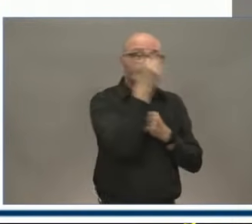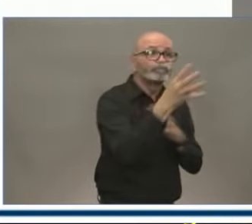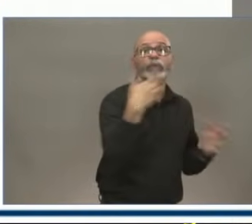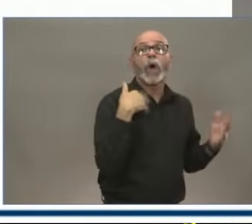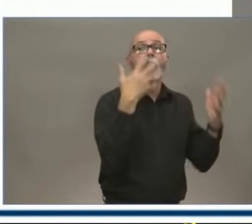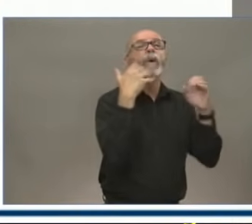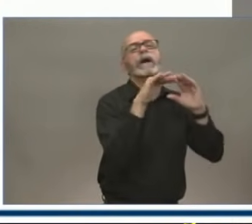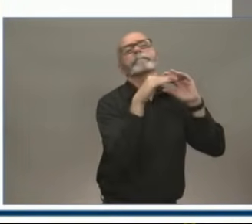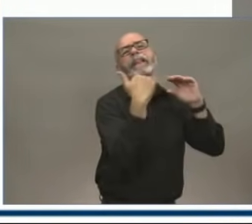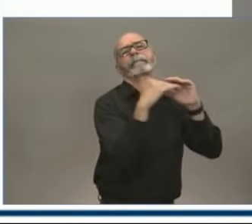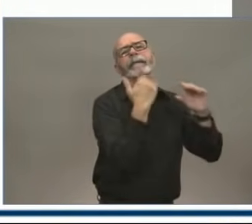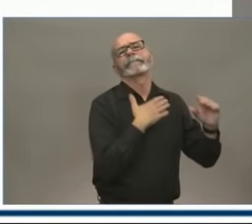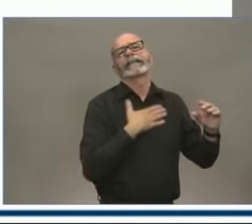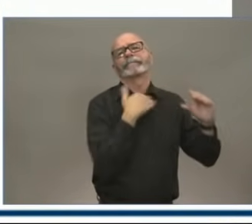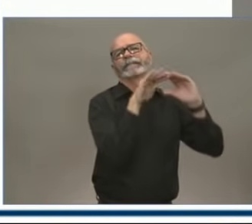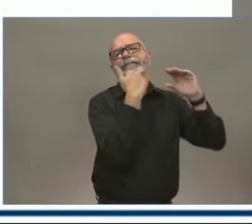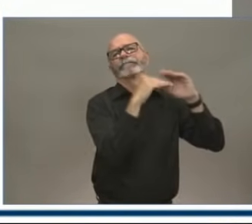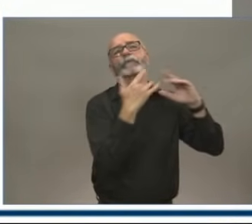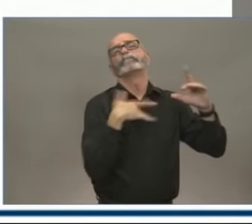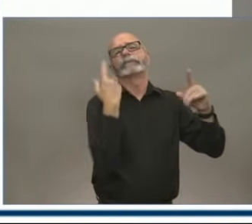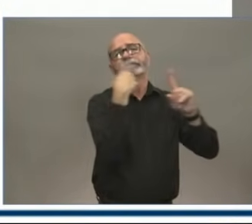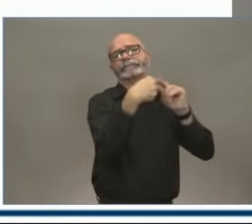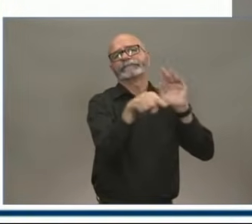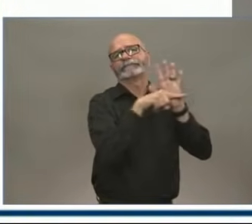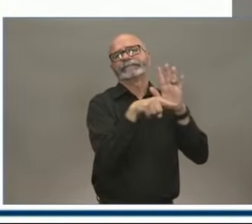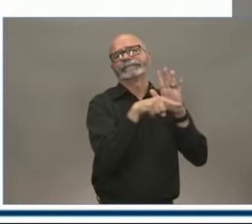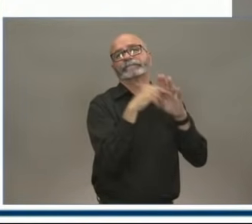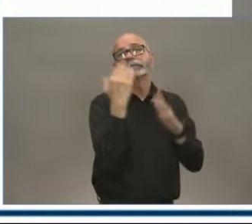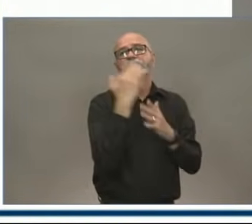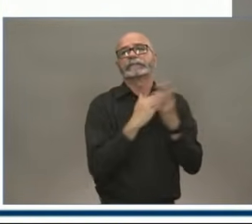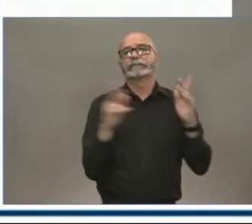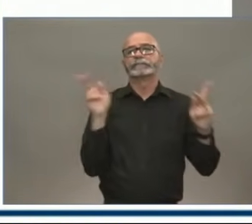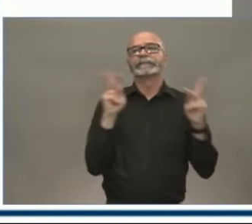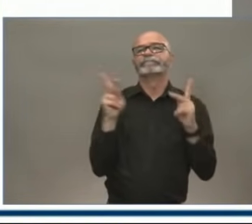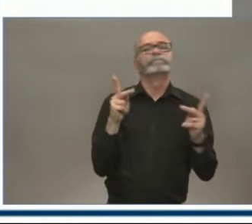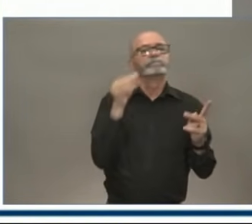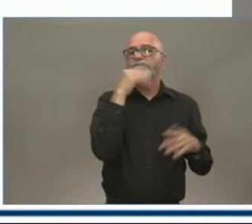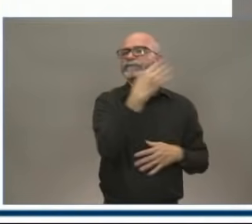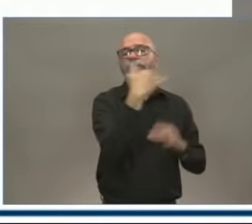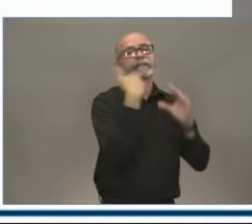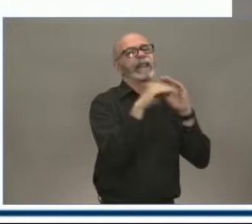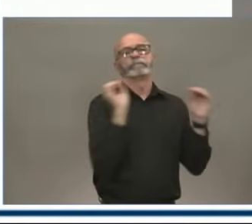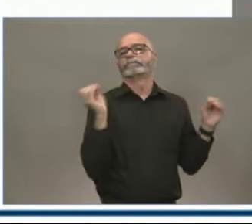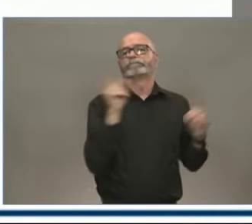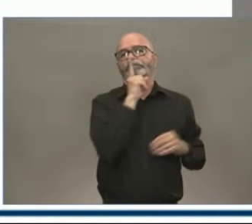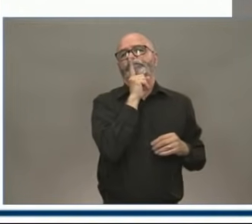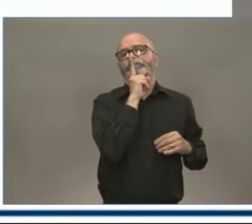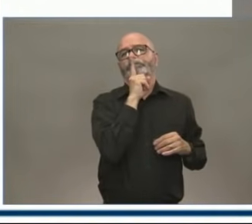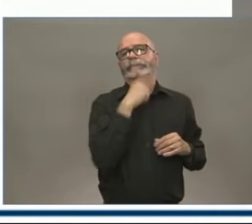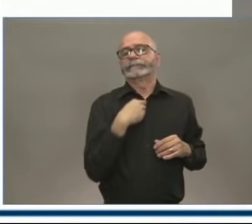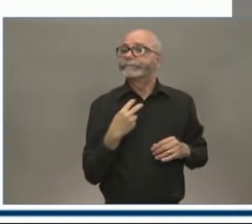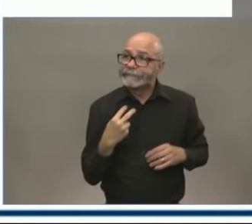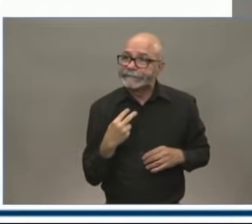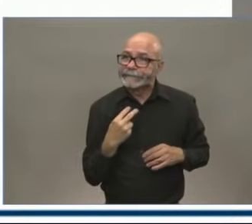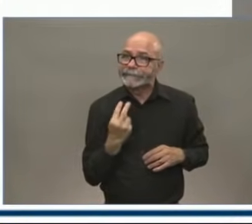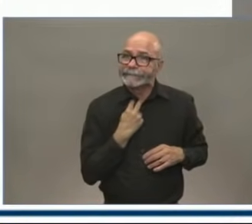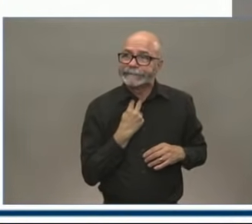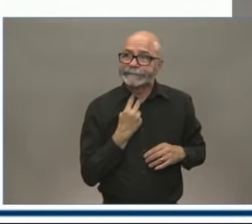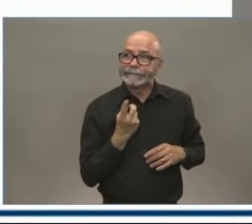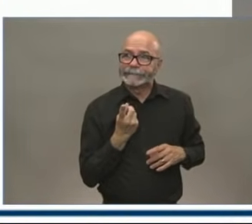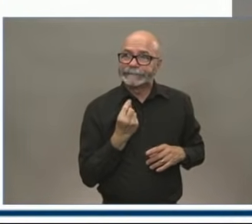people to do that, frankly. Lots of people aren't giving the email address, but we're also working at some other ways to expedite that kind